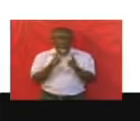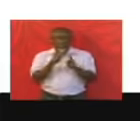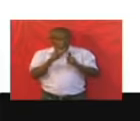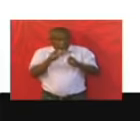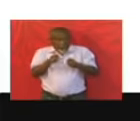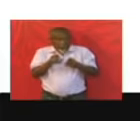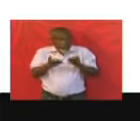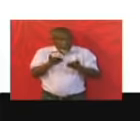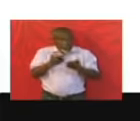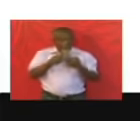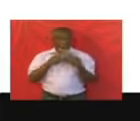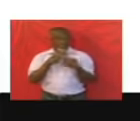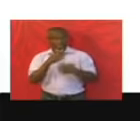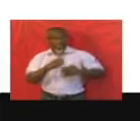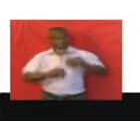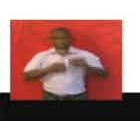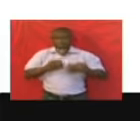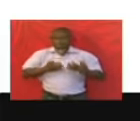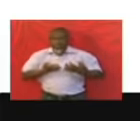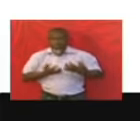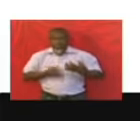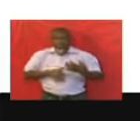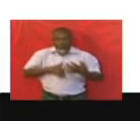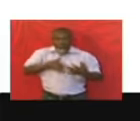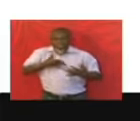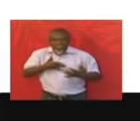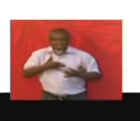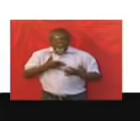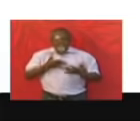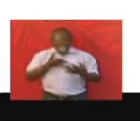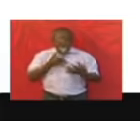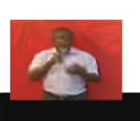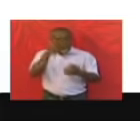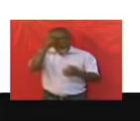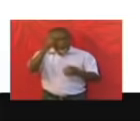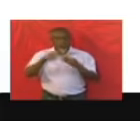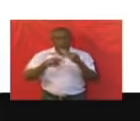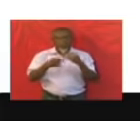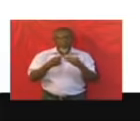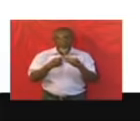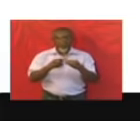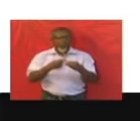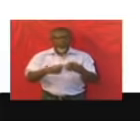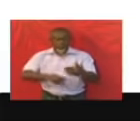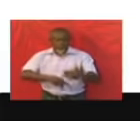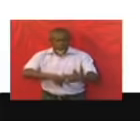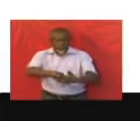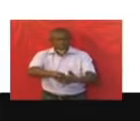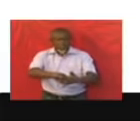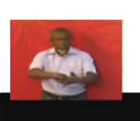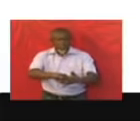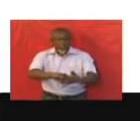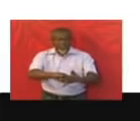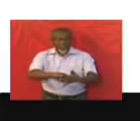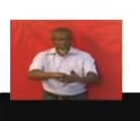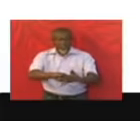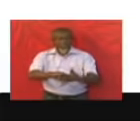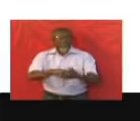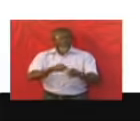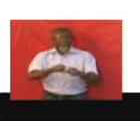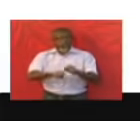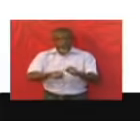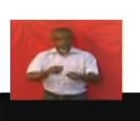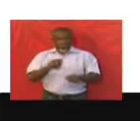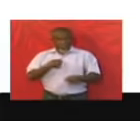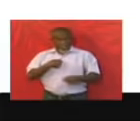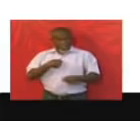related to pregnancy and vaccinations. So as a little background, I am the director of Women's Health, and